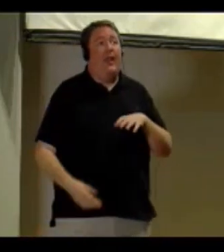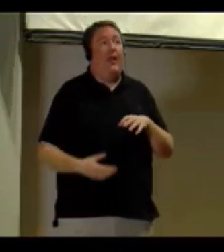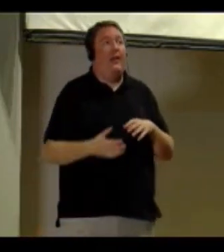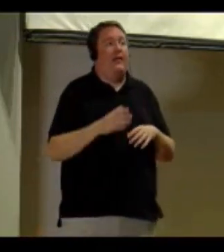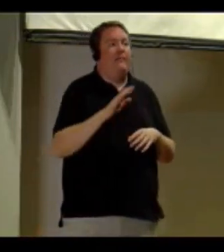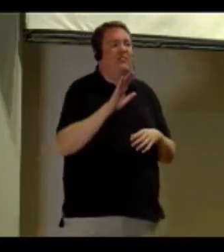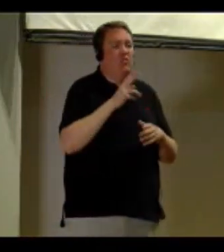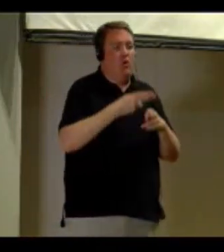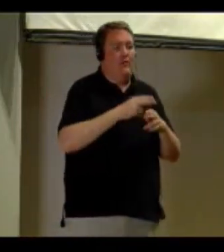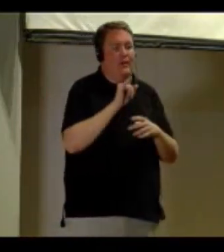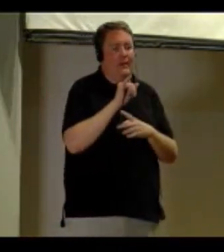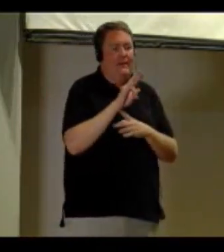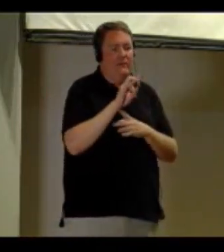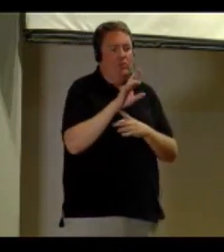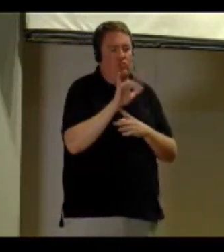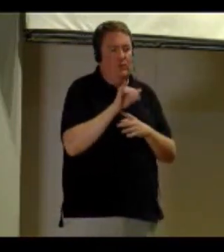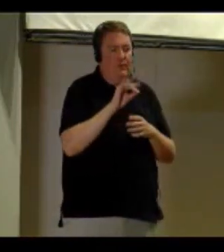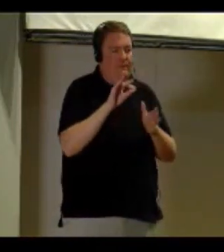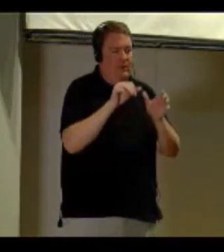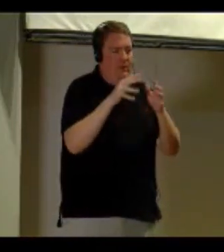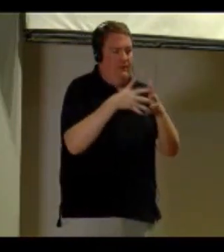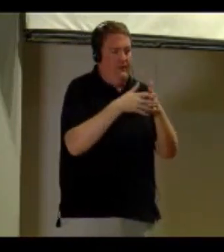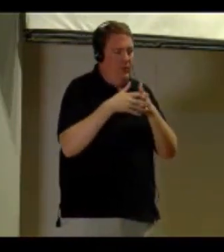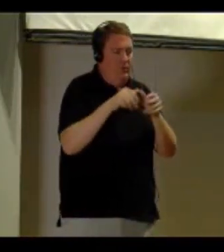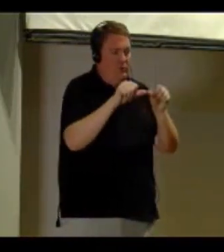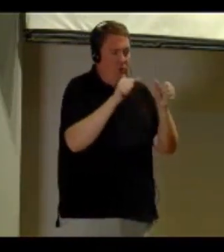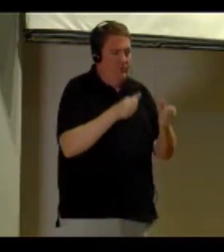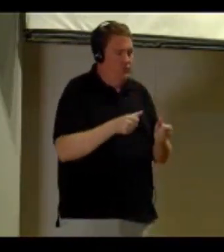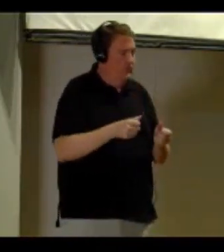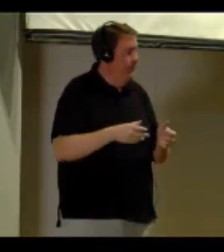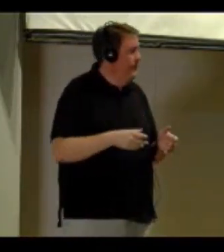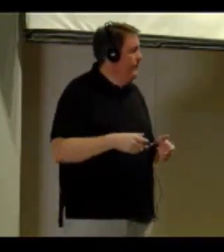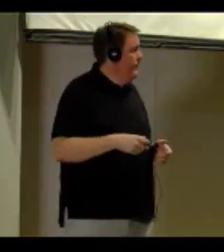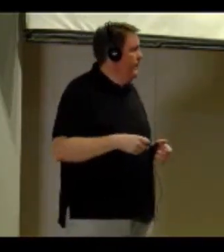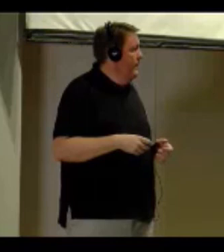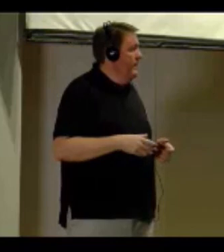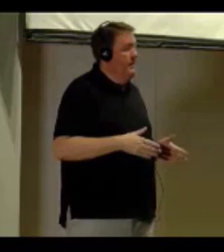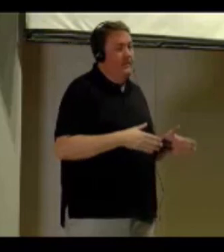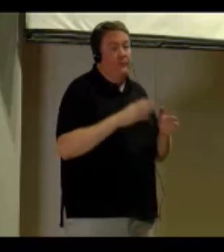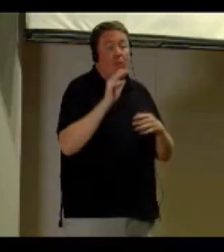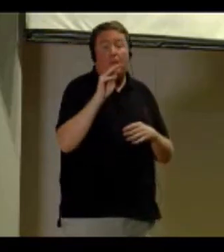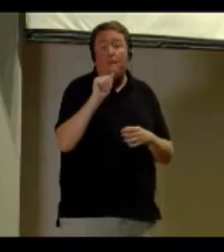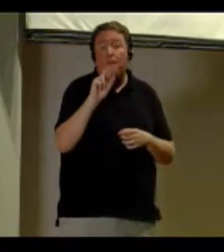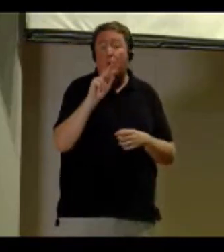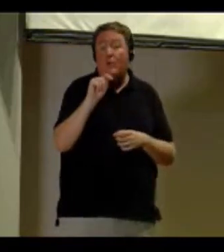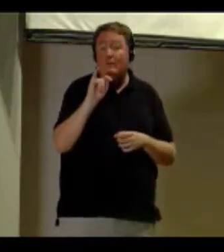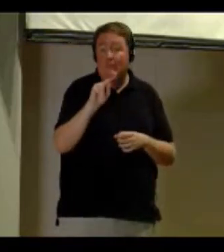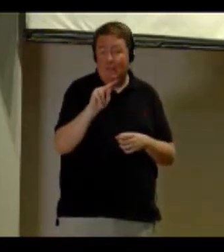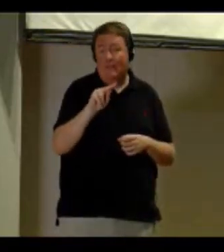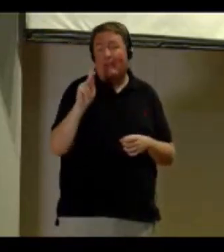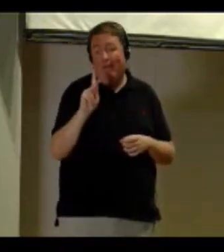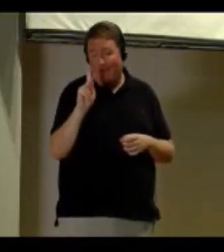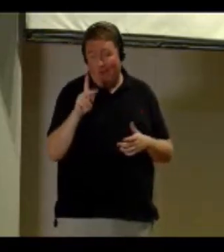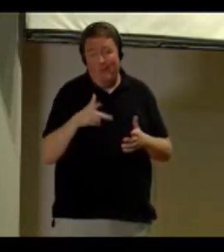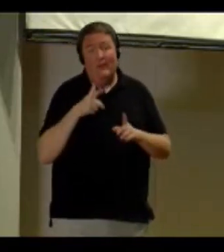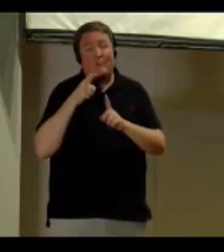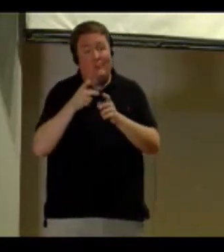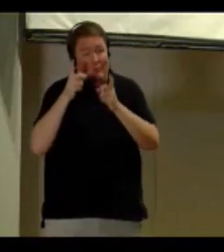the Inventory of American Sculpture. Martin Kalfatovic is the director of the